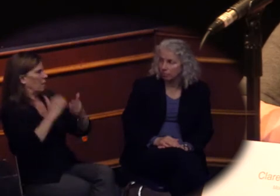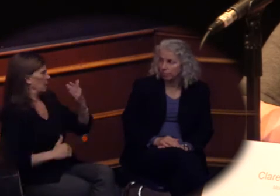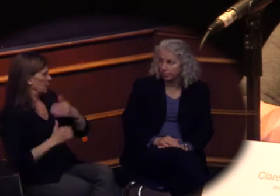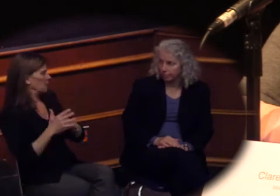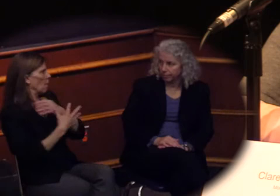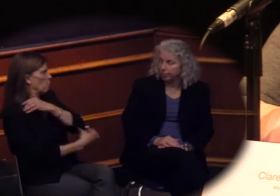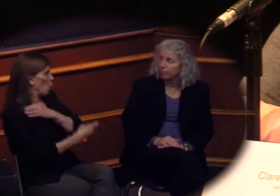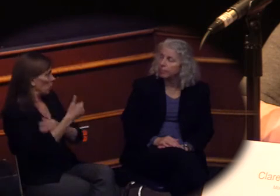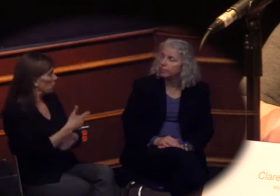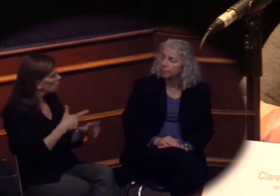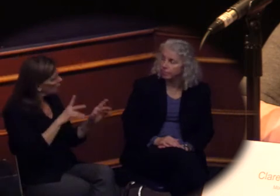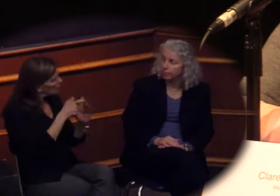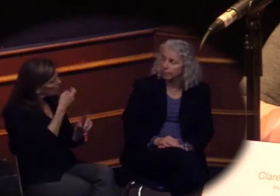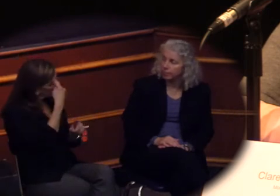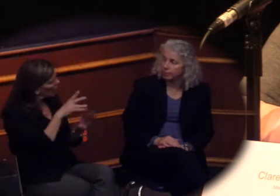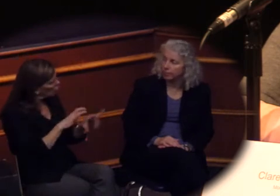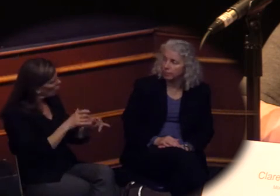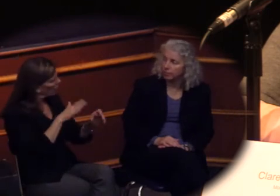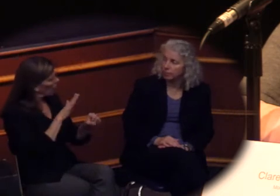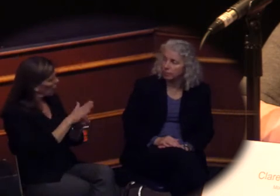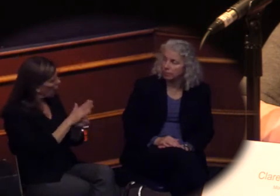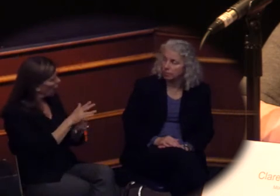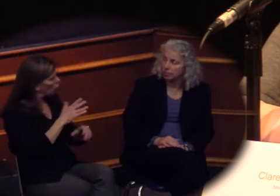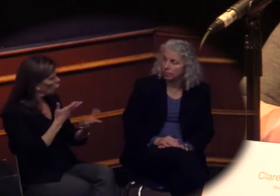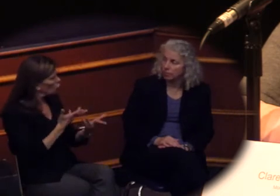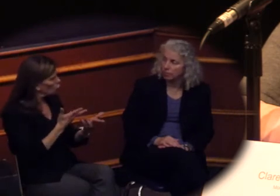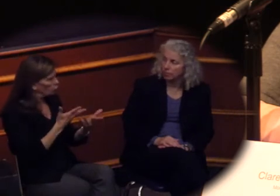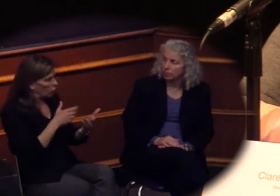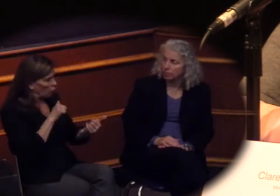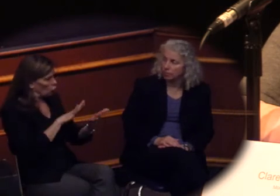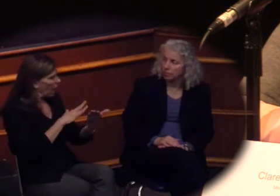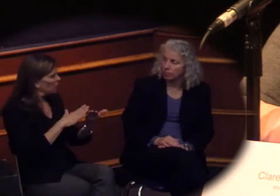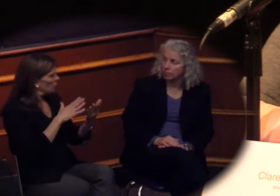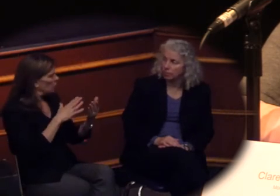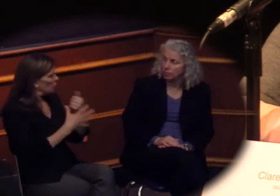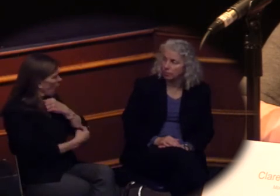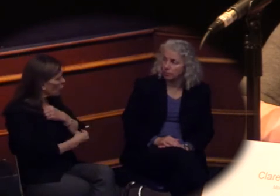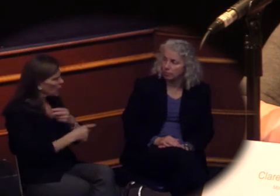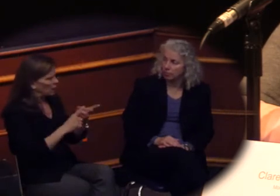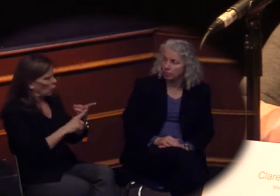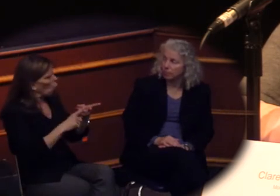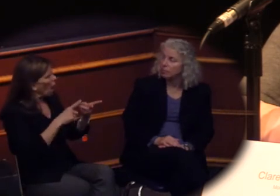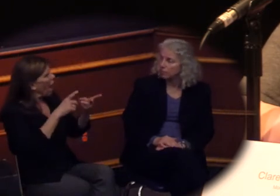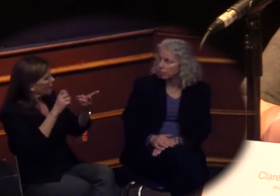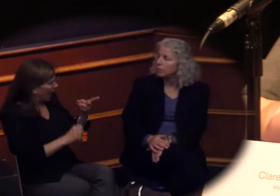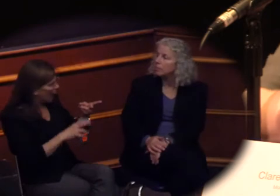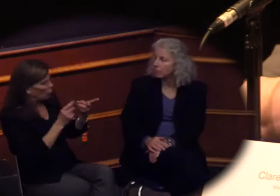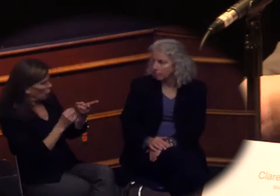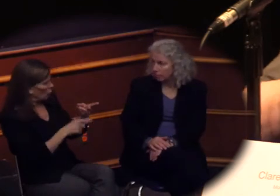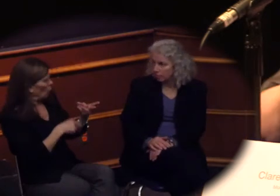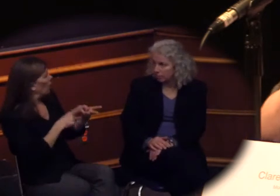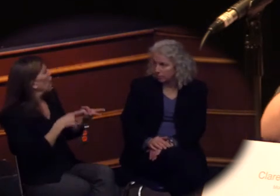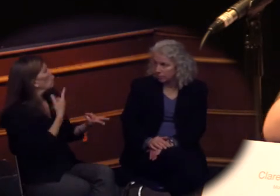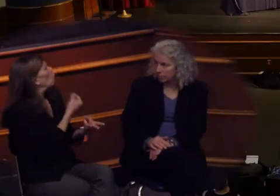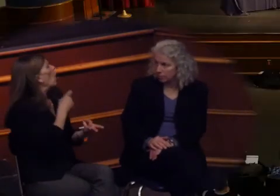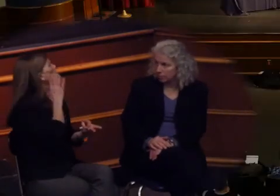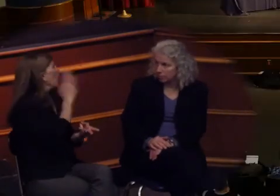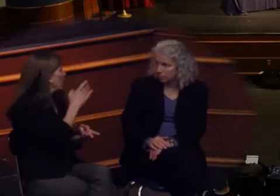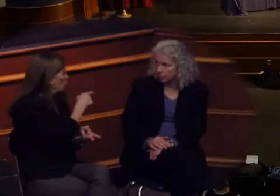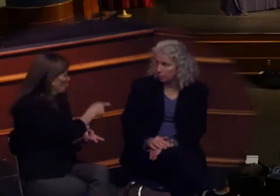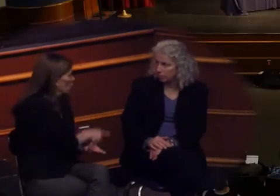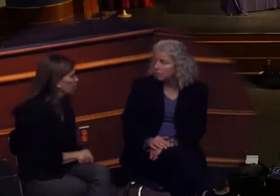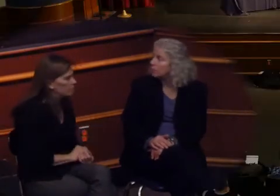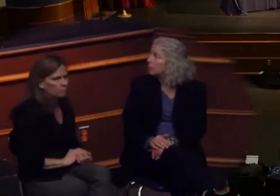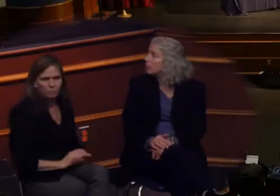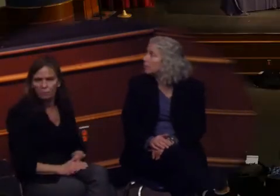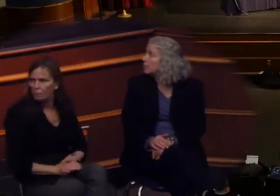the state doing enough to address poverty in Western Mass? What can be done? What will you do? And I'm going to look